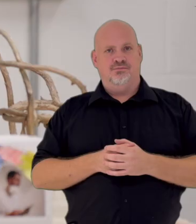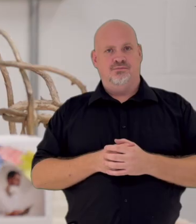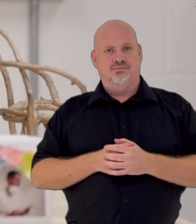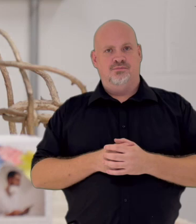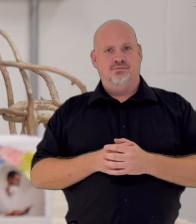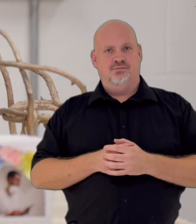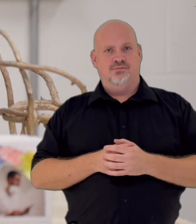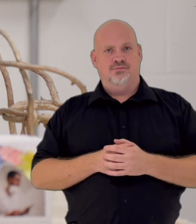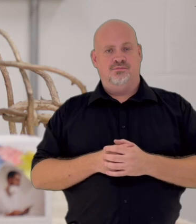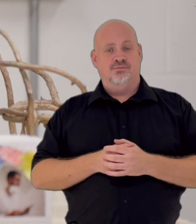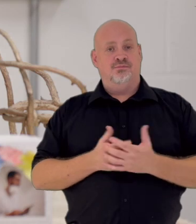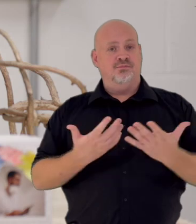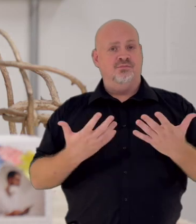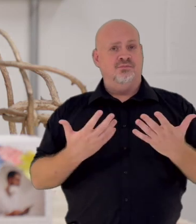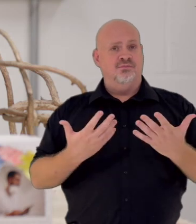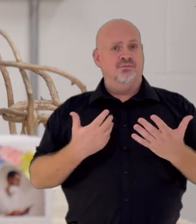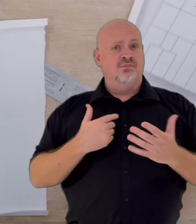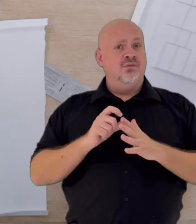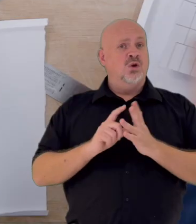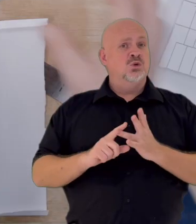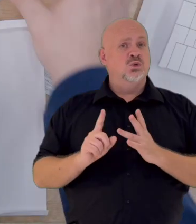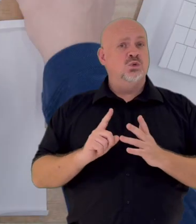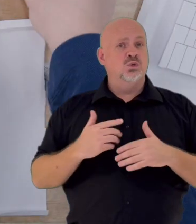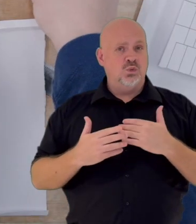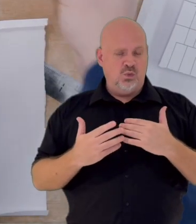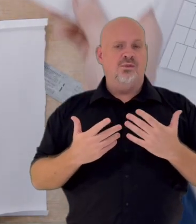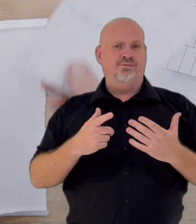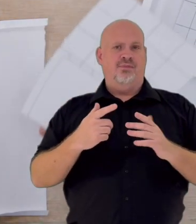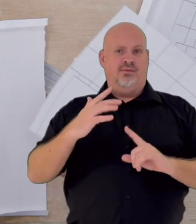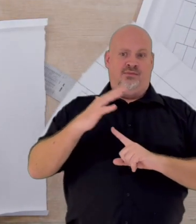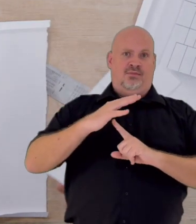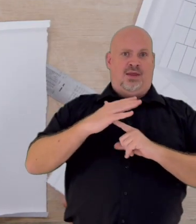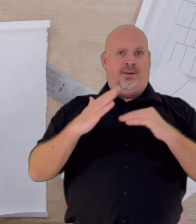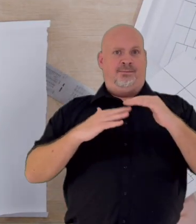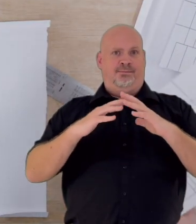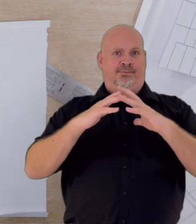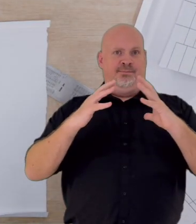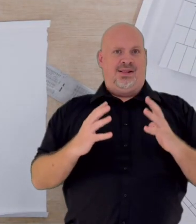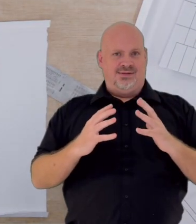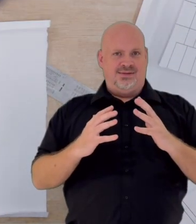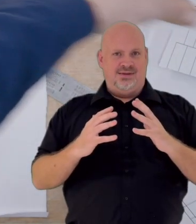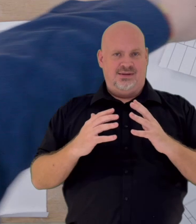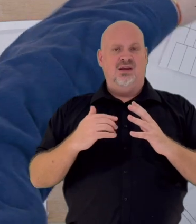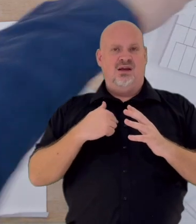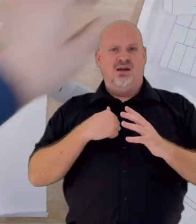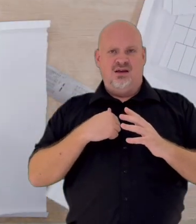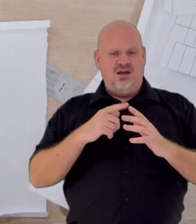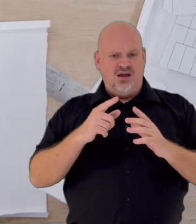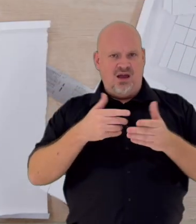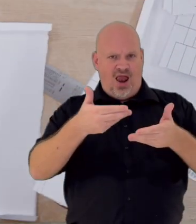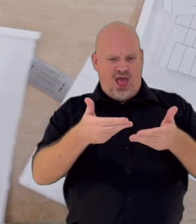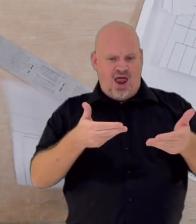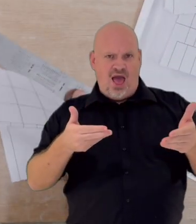So what we're going to do is we'll start by making the main structure. We'll do that by lining up